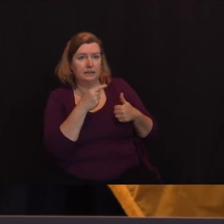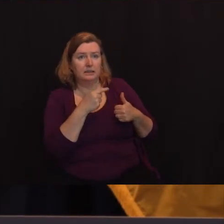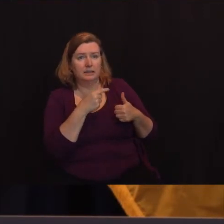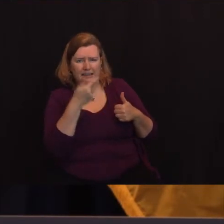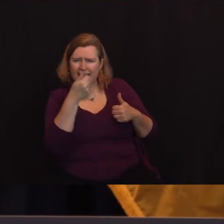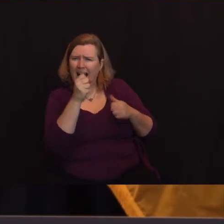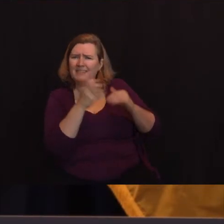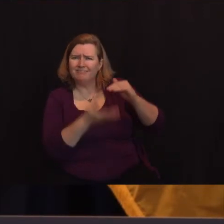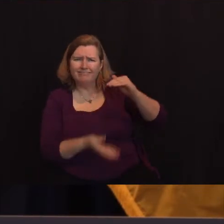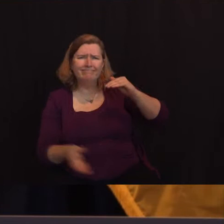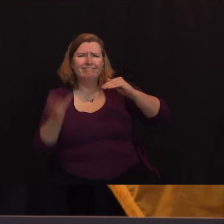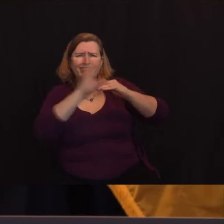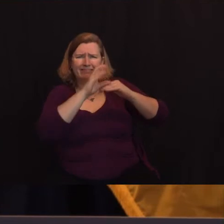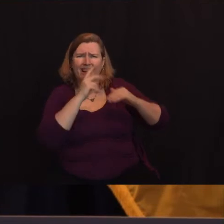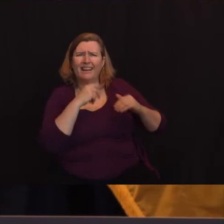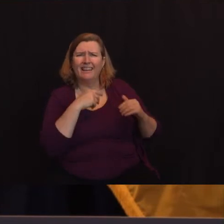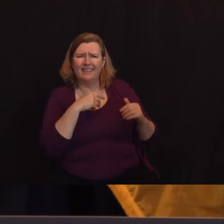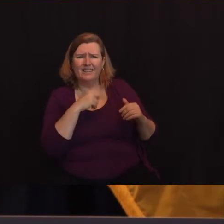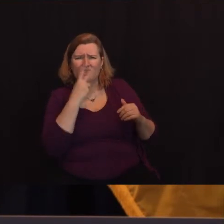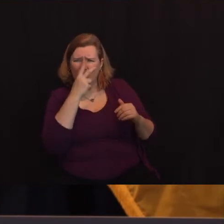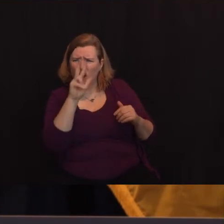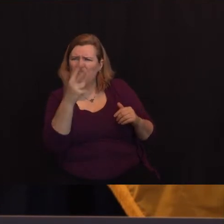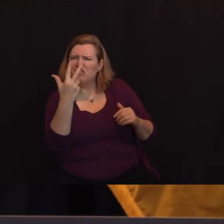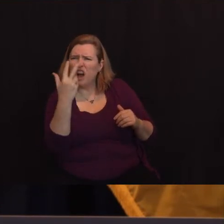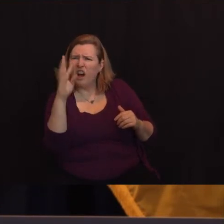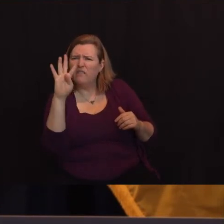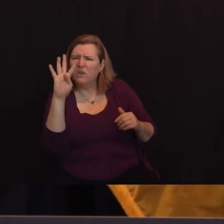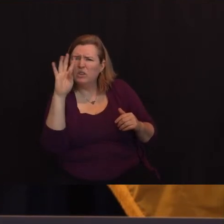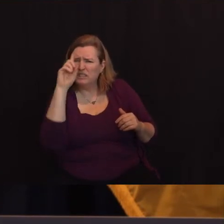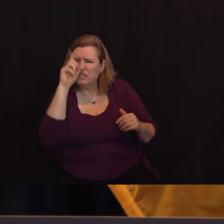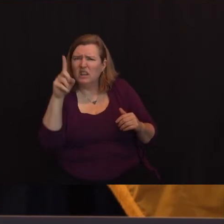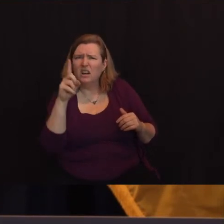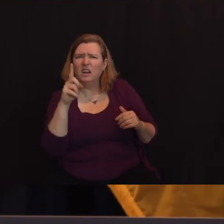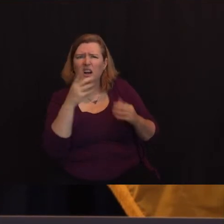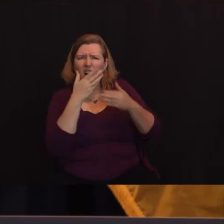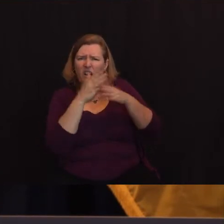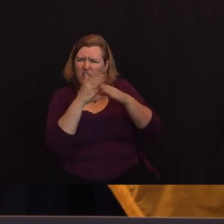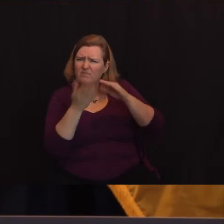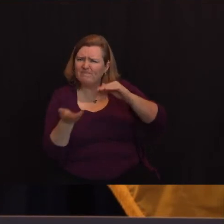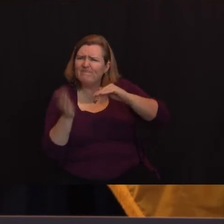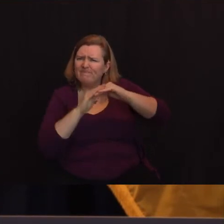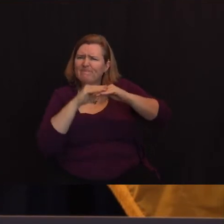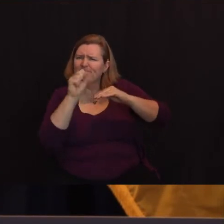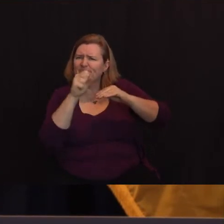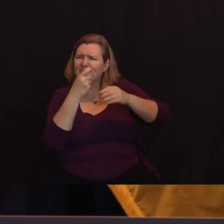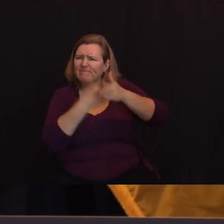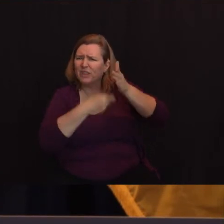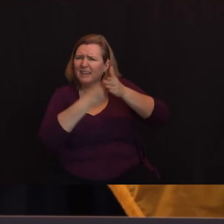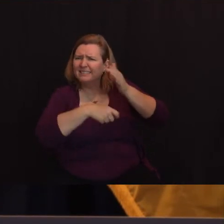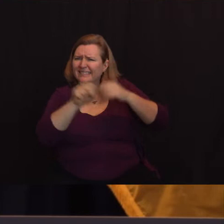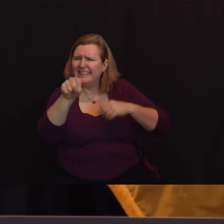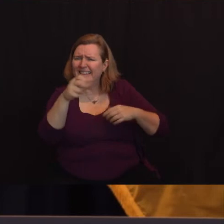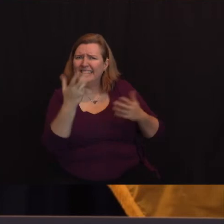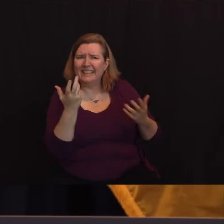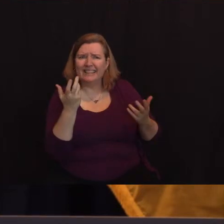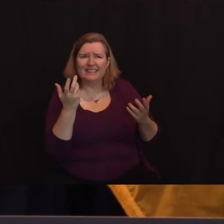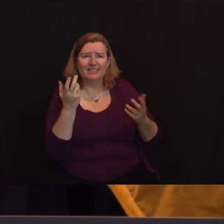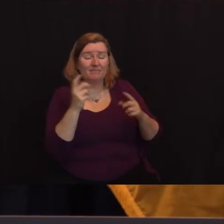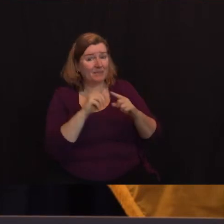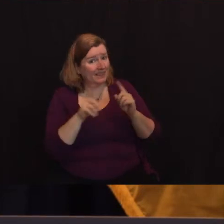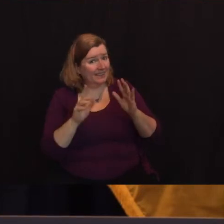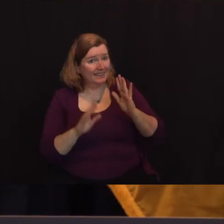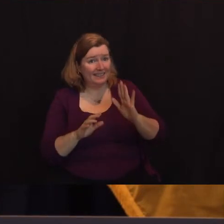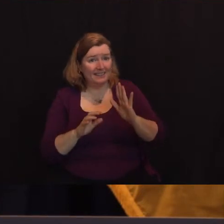now something like $3.04 a gallon, and that's up. It's not clear that there is a